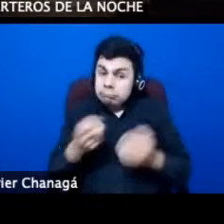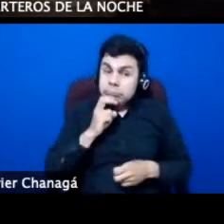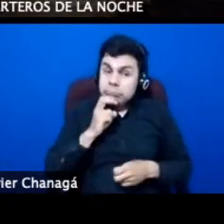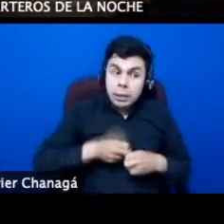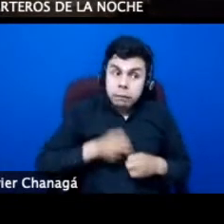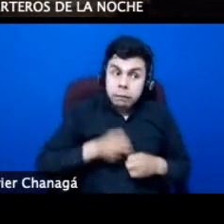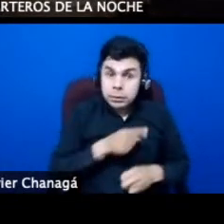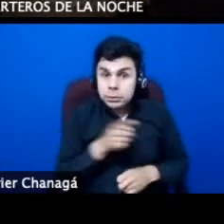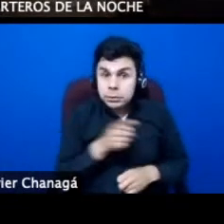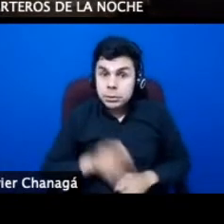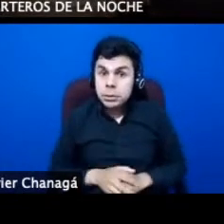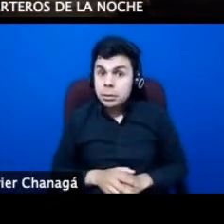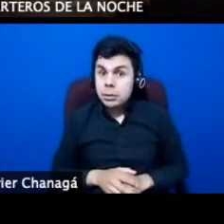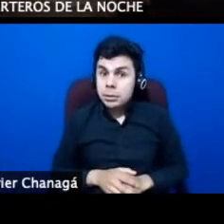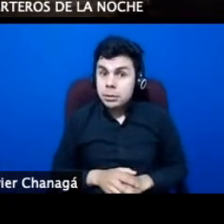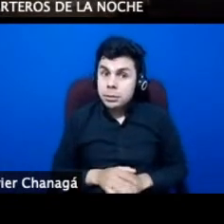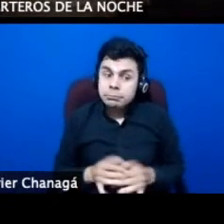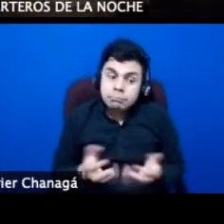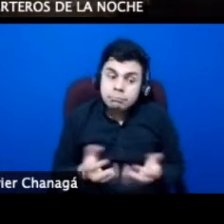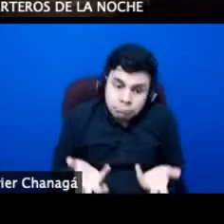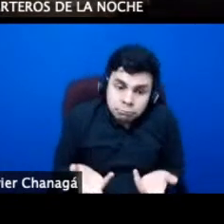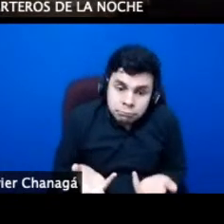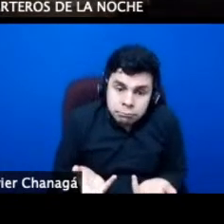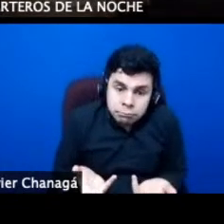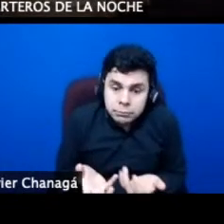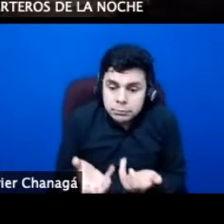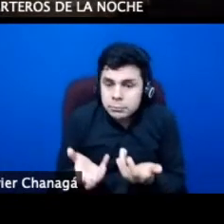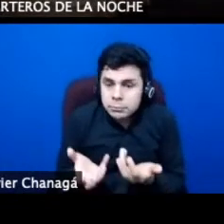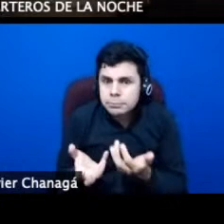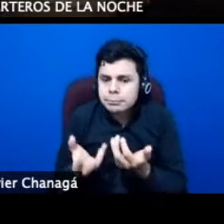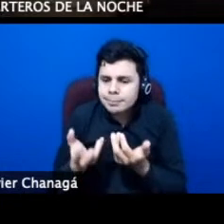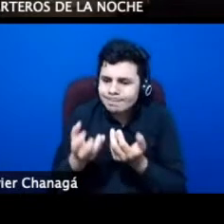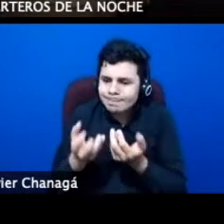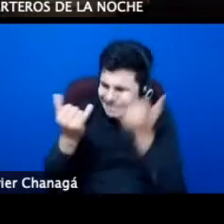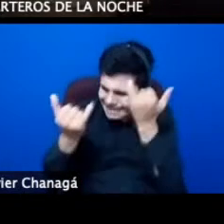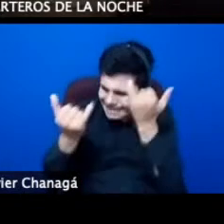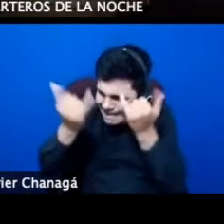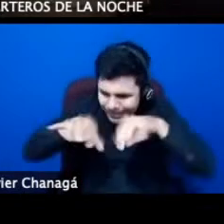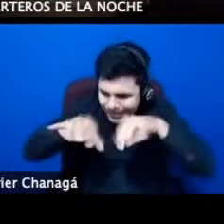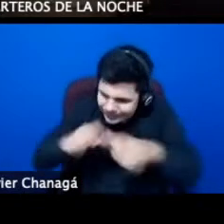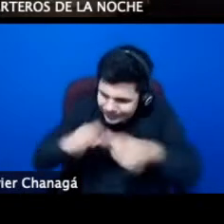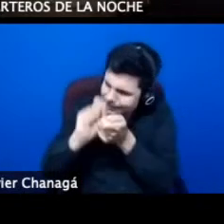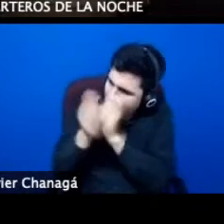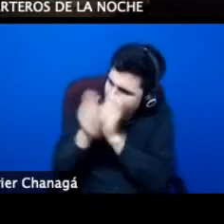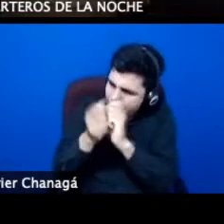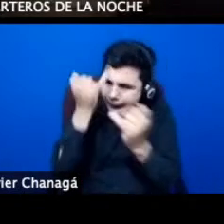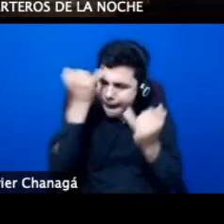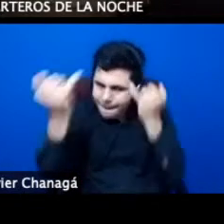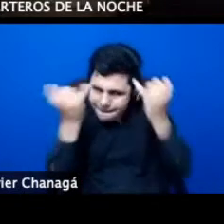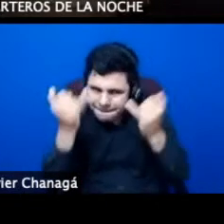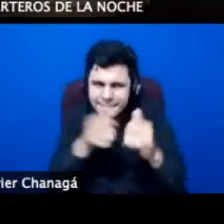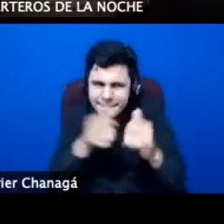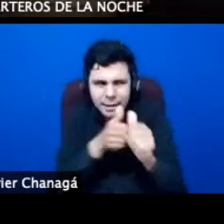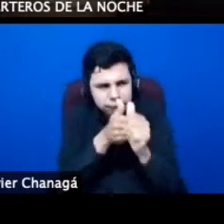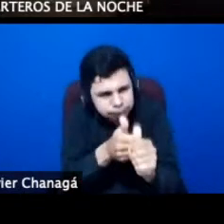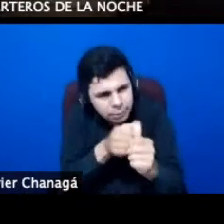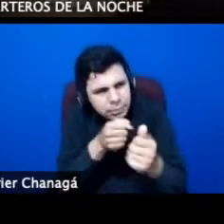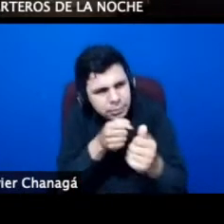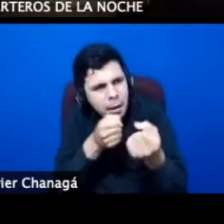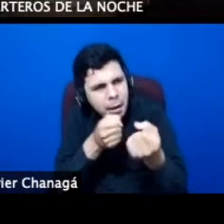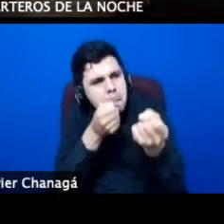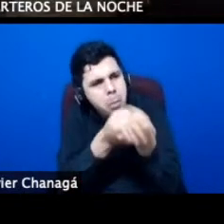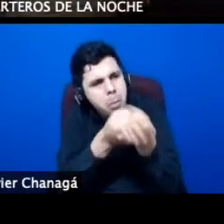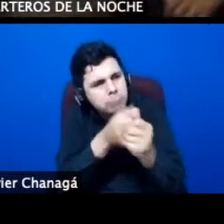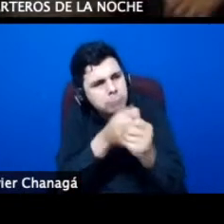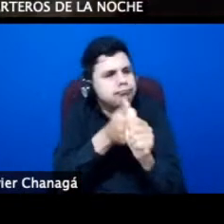estructura y empezaron a hacer más acompañamientos a las familias. Uh-huh. Sería para terminar